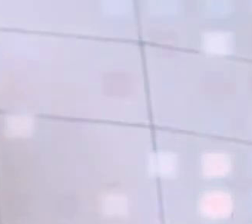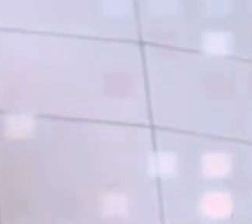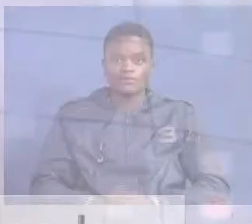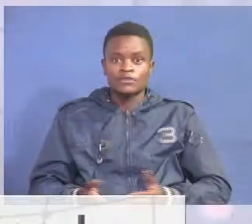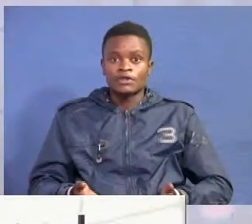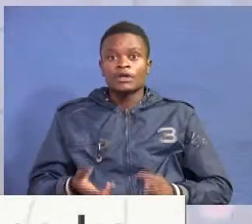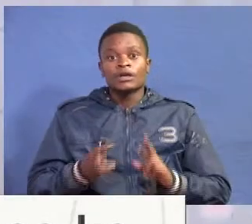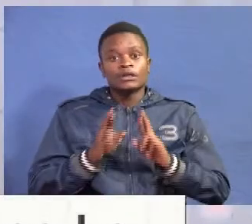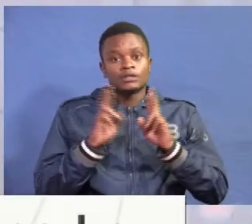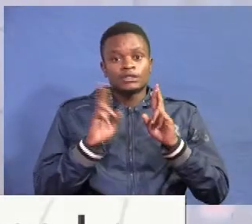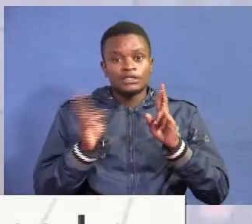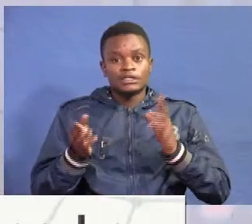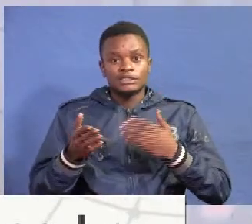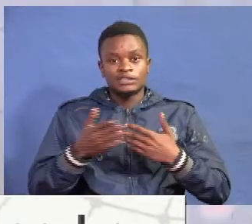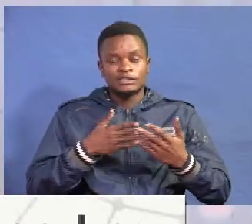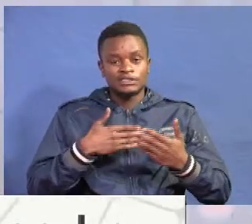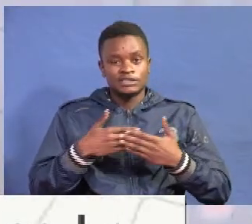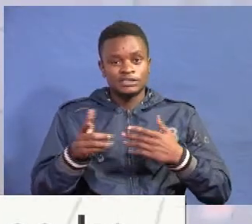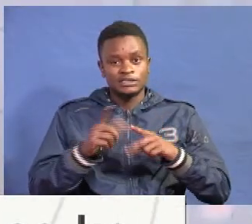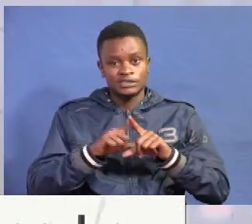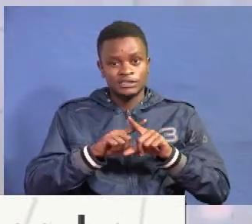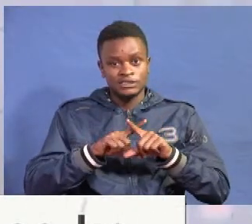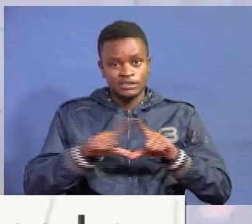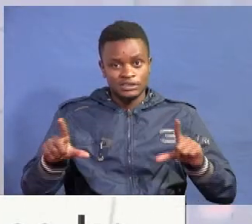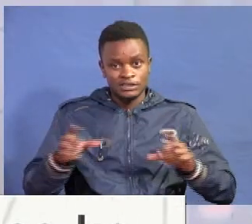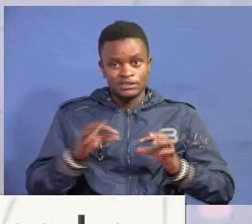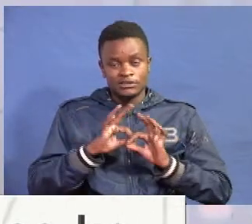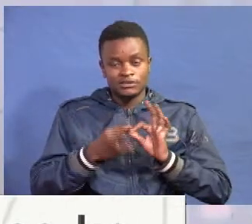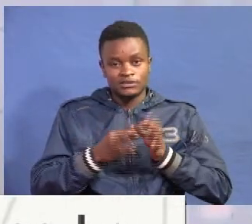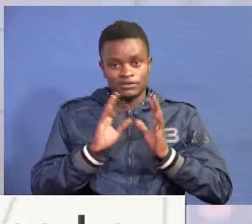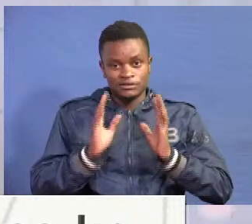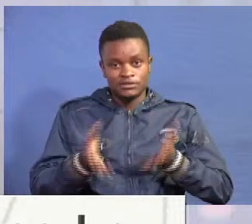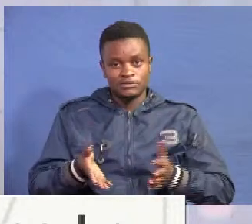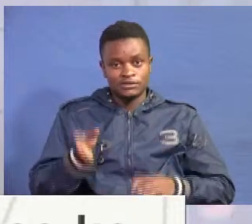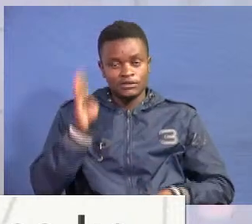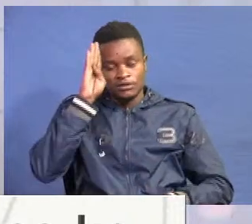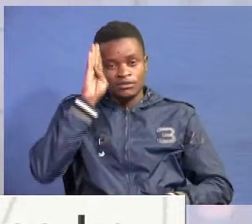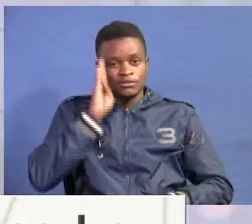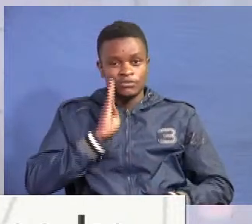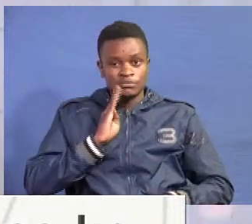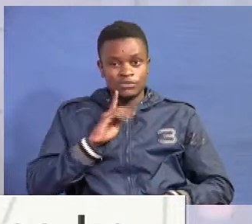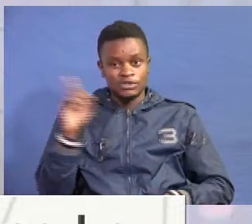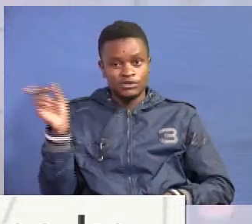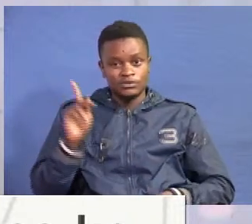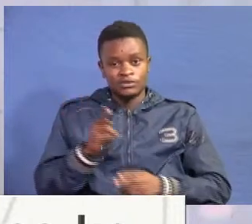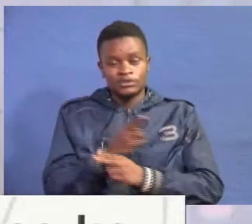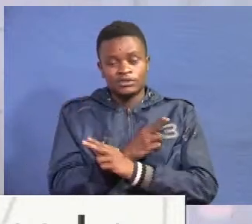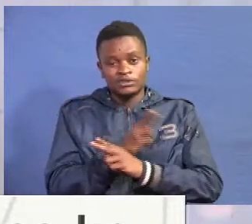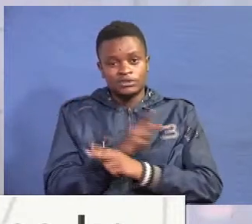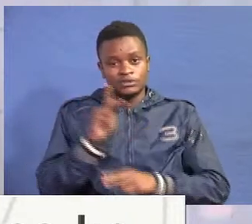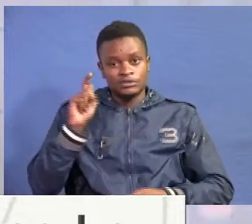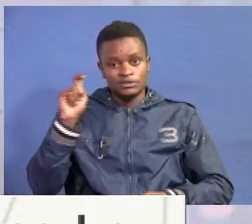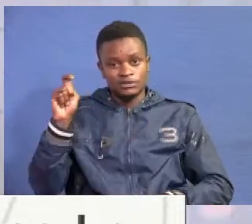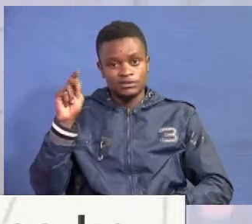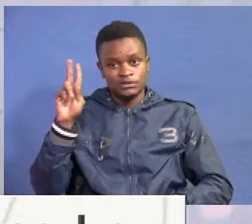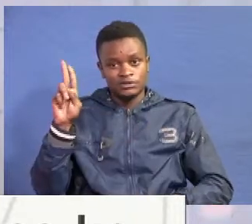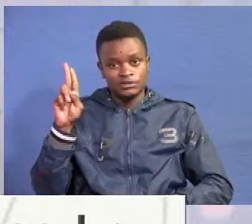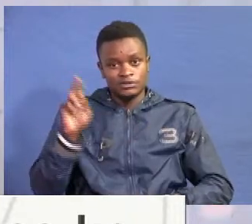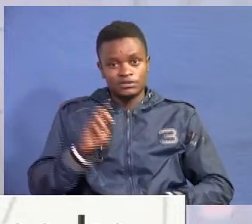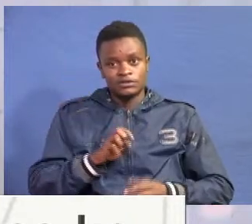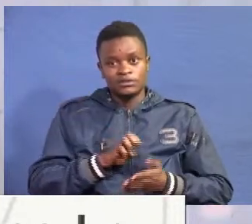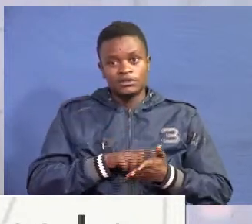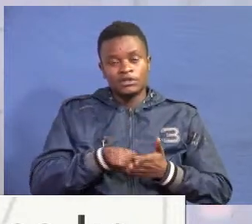That's right. On the sign language interpretation tonight is Brian Perry. Remember, KUTV Weekend Live is also coming to you live on YouTube